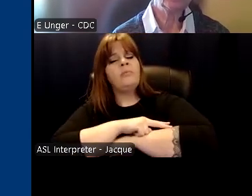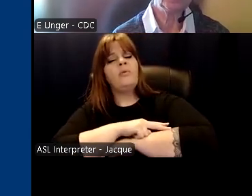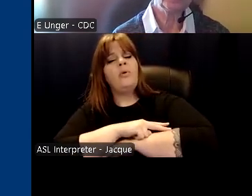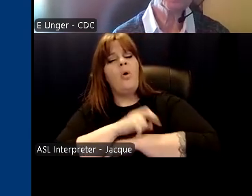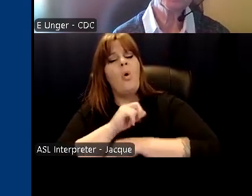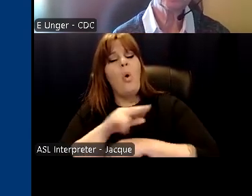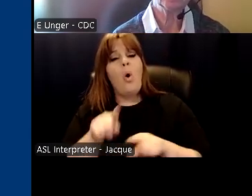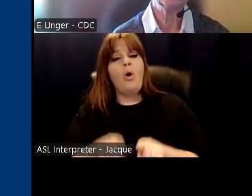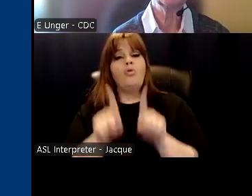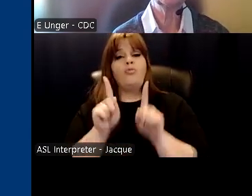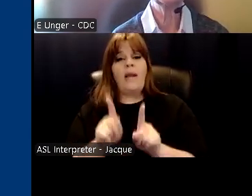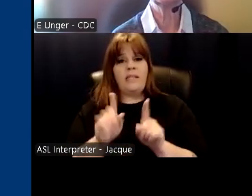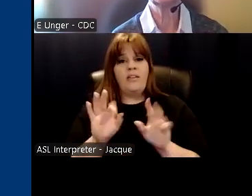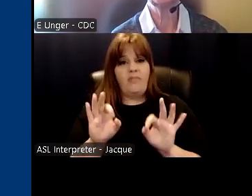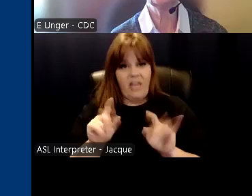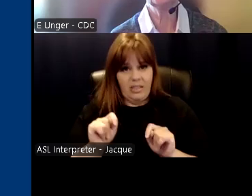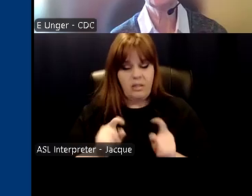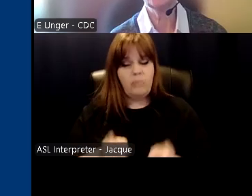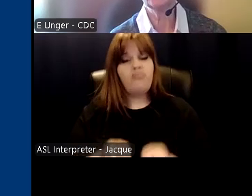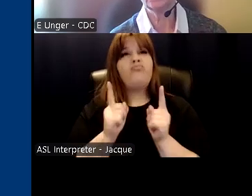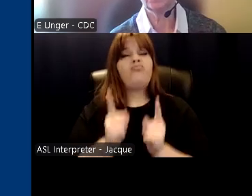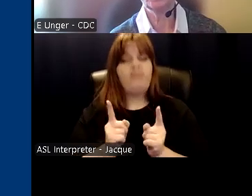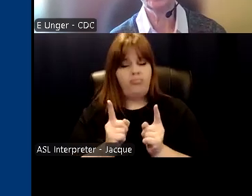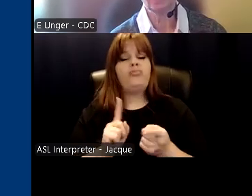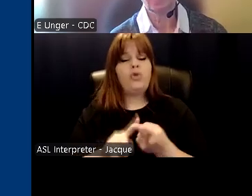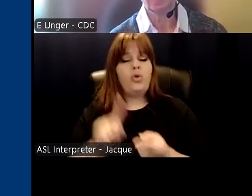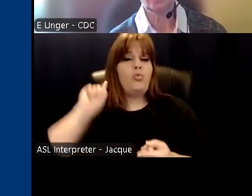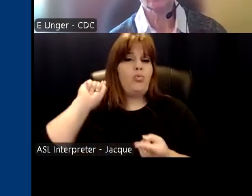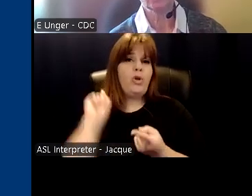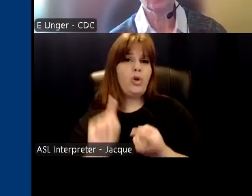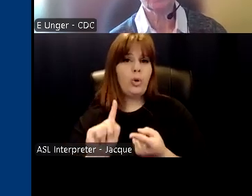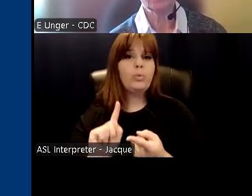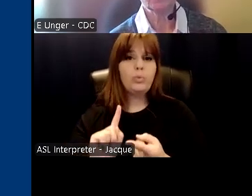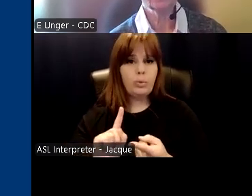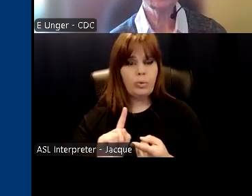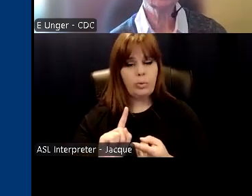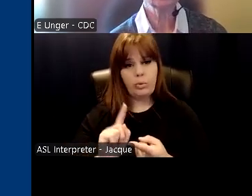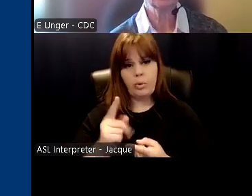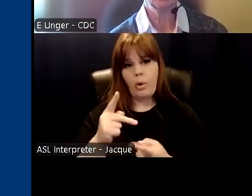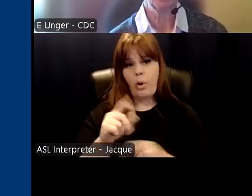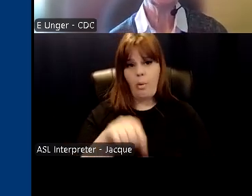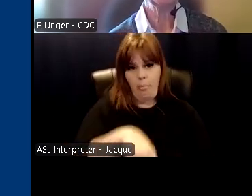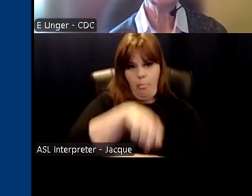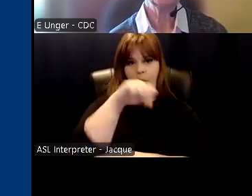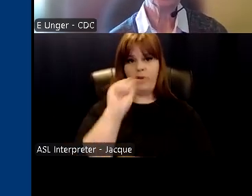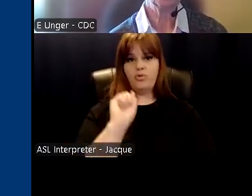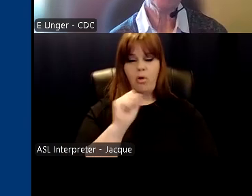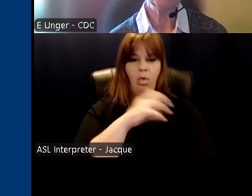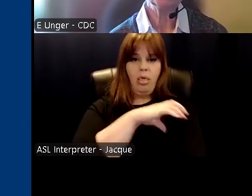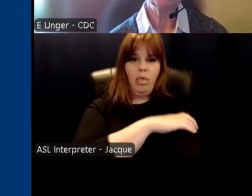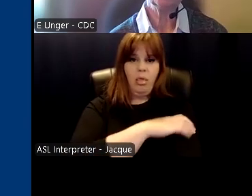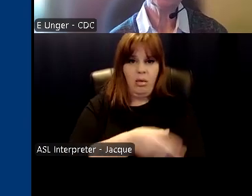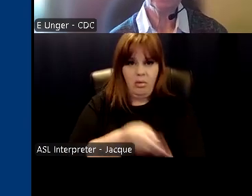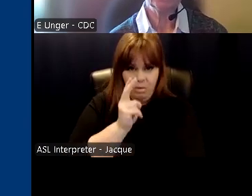raising feet to reduce this postural hypotension. Option for a